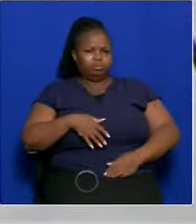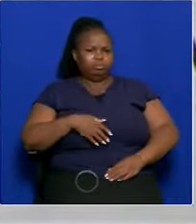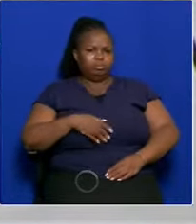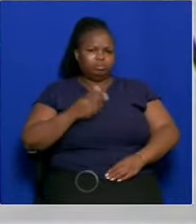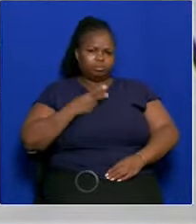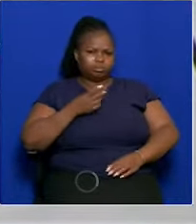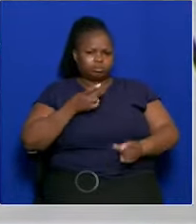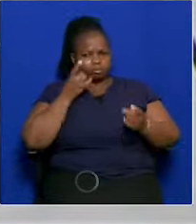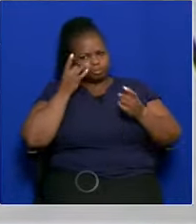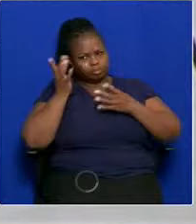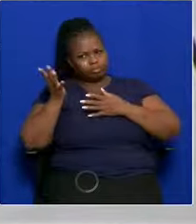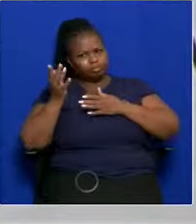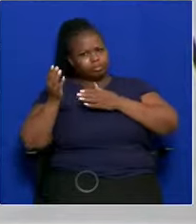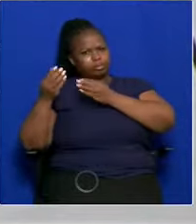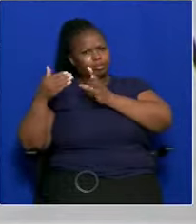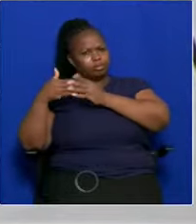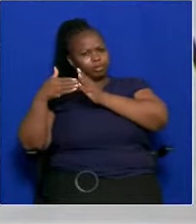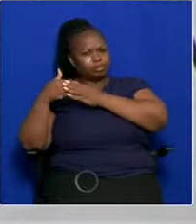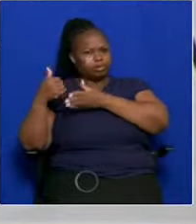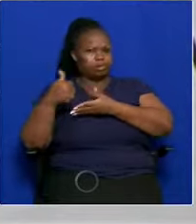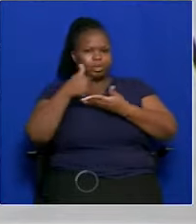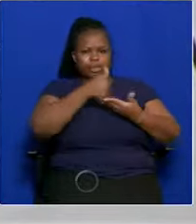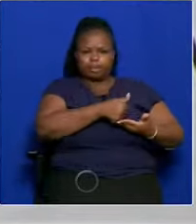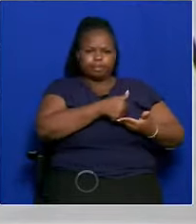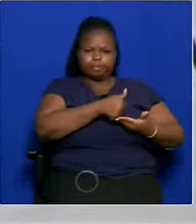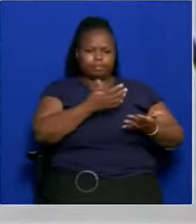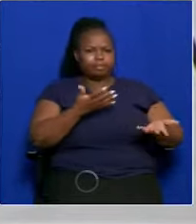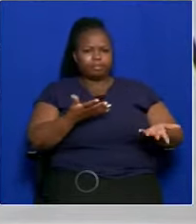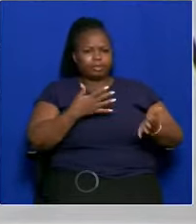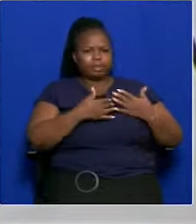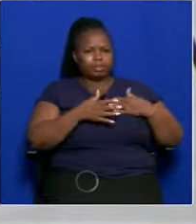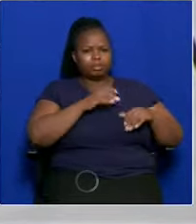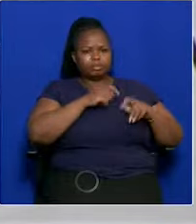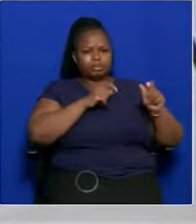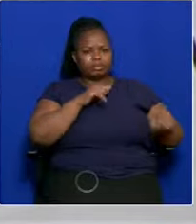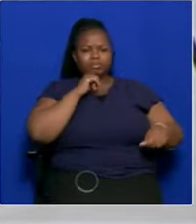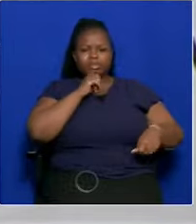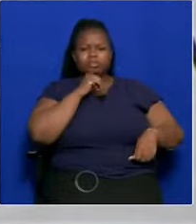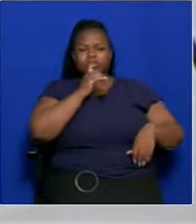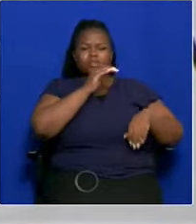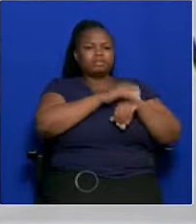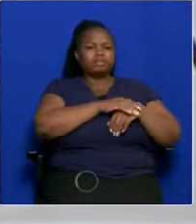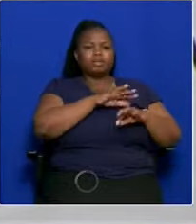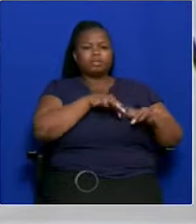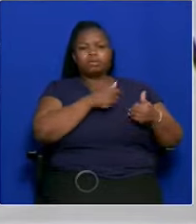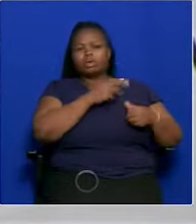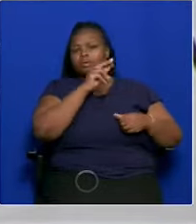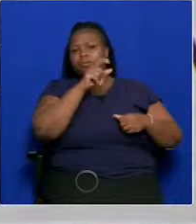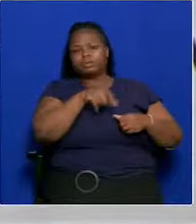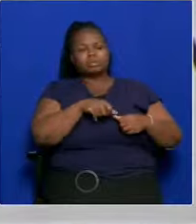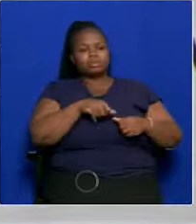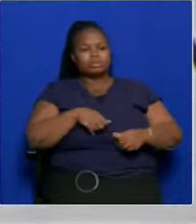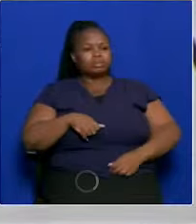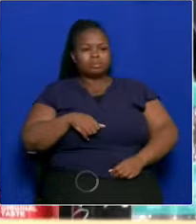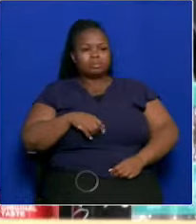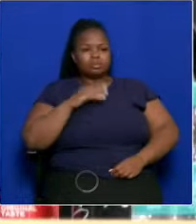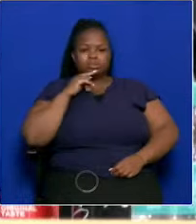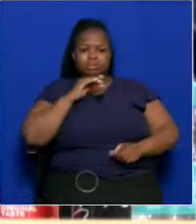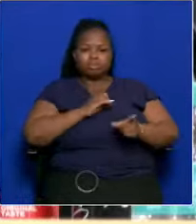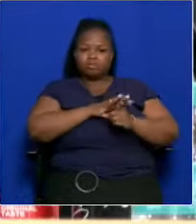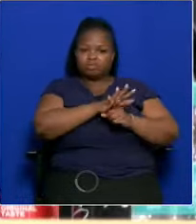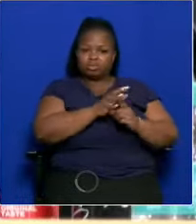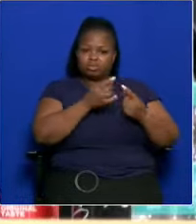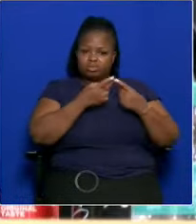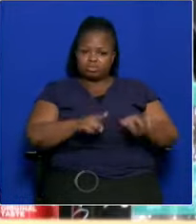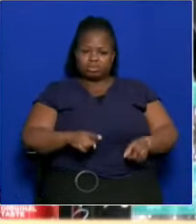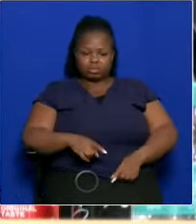assist any member of public, irrespective of a friend or whatever, is not an influence. And we do this